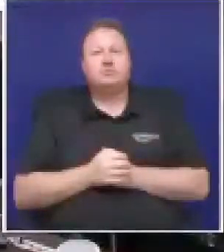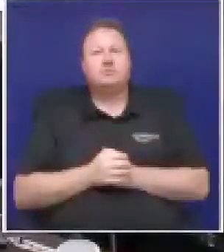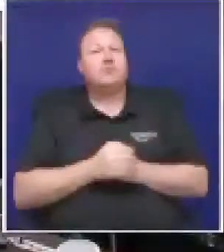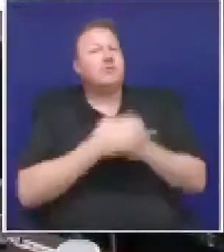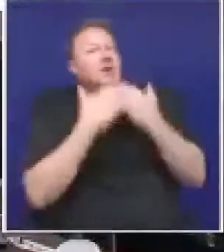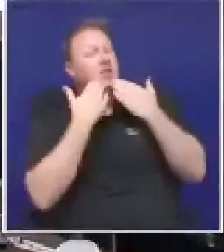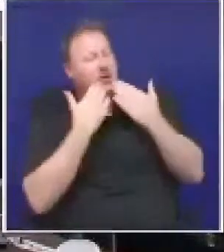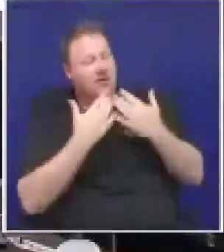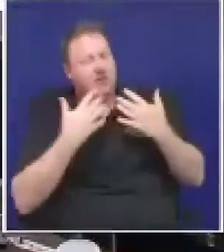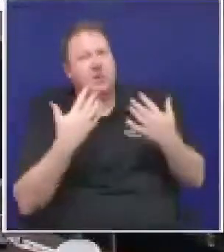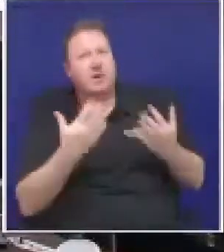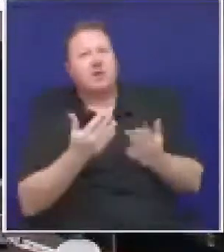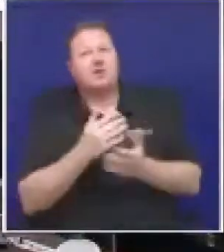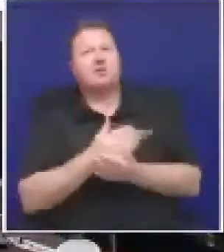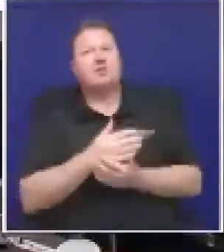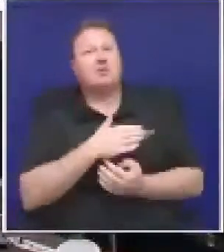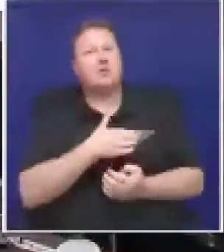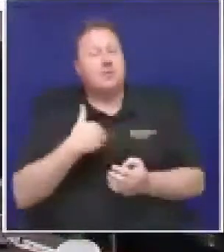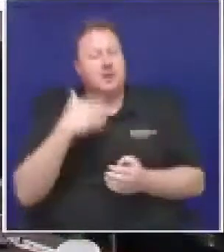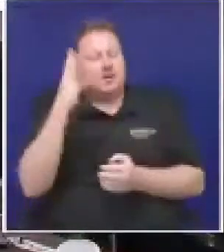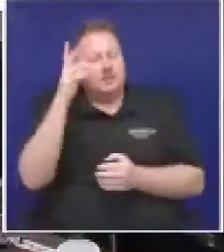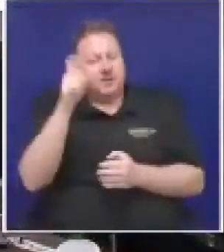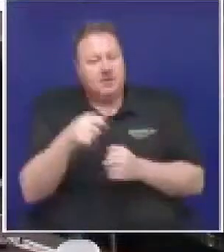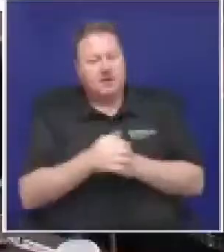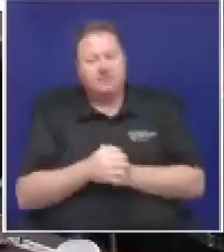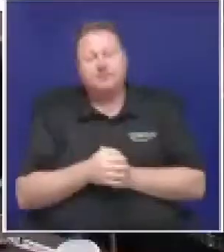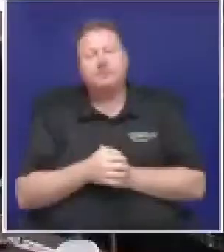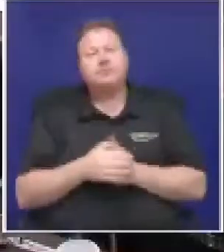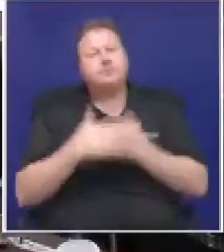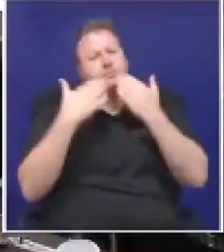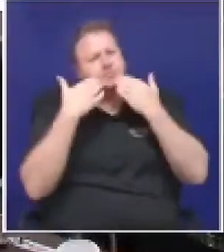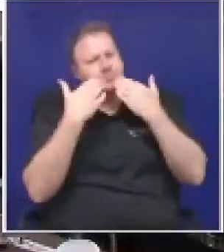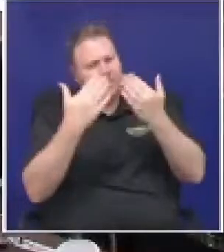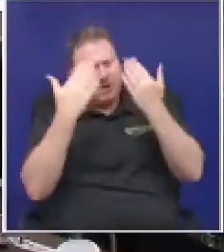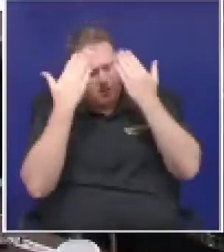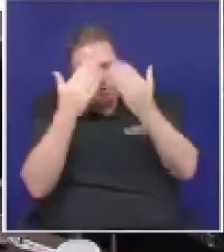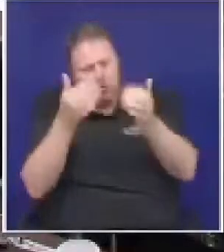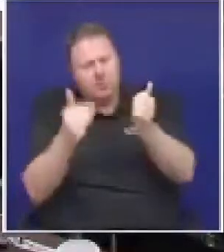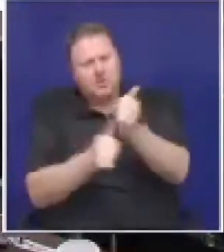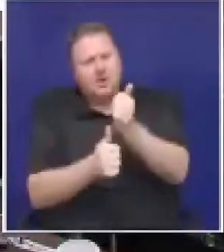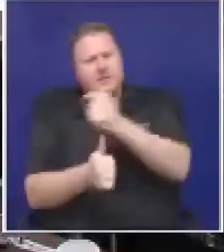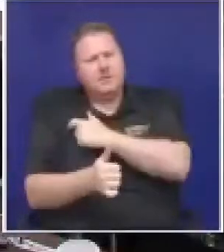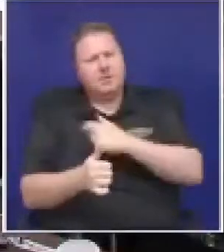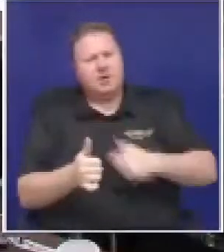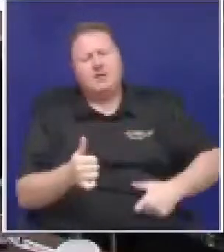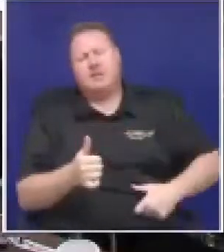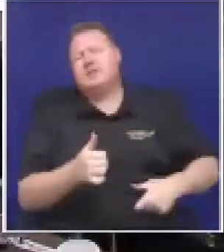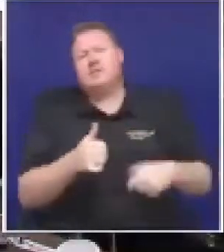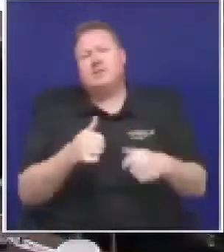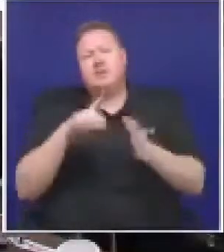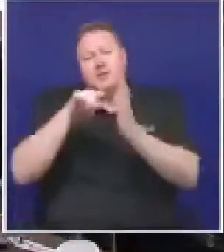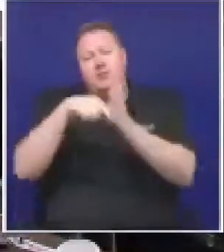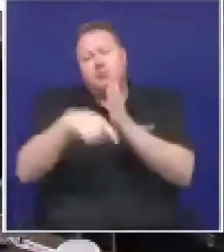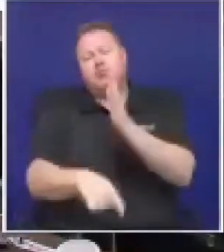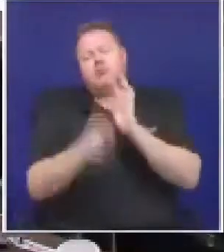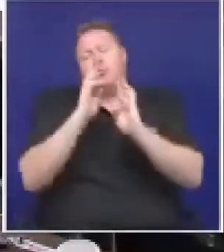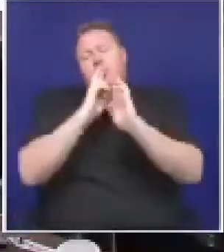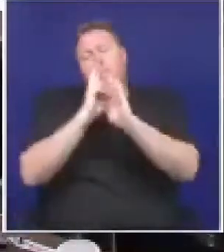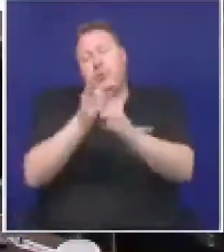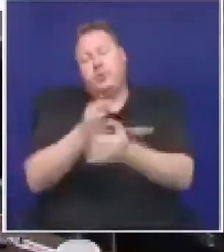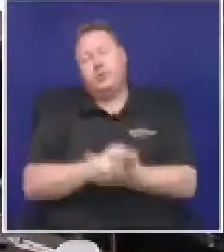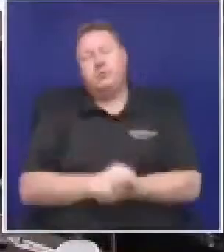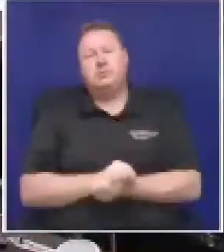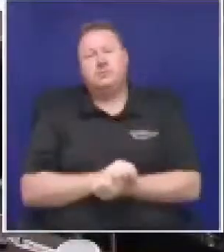Thank you very much, Madam Speaker. Thanks, Honorable Deputy President, for the comprehensive report,